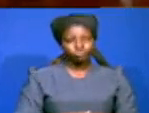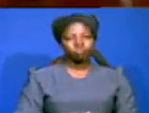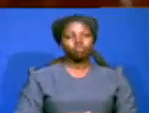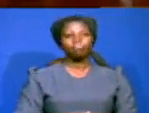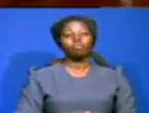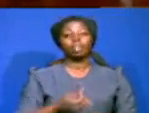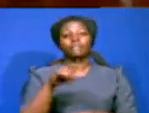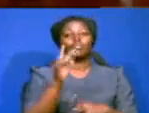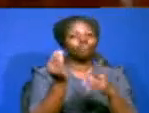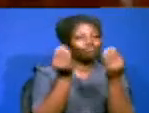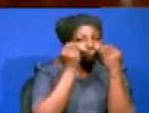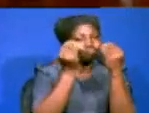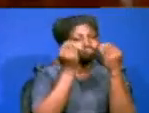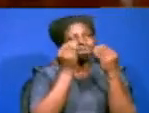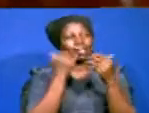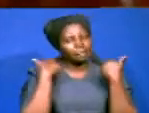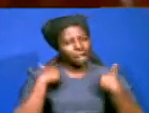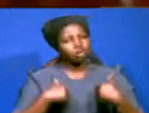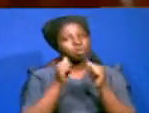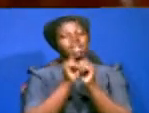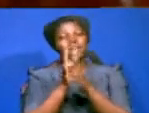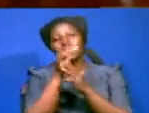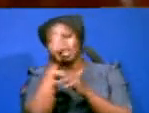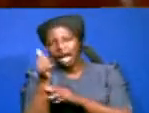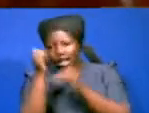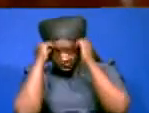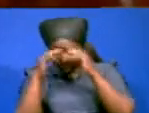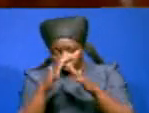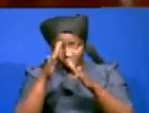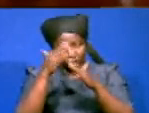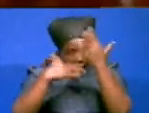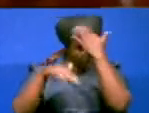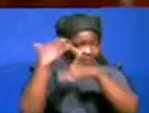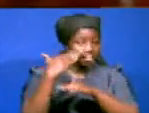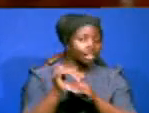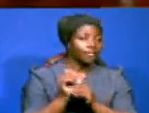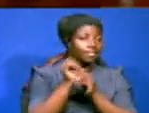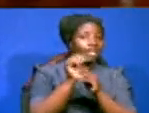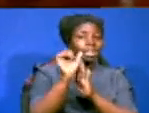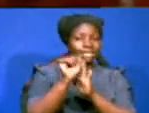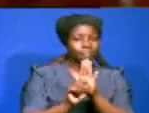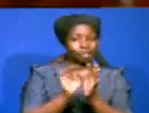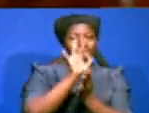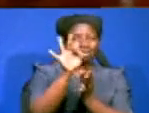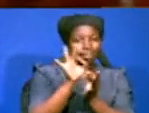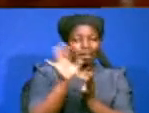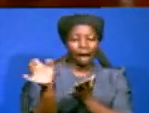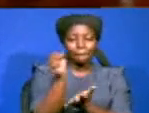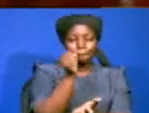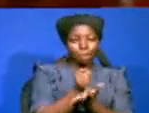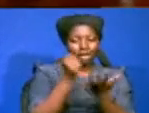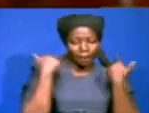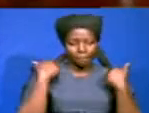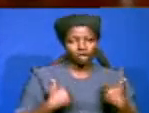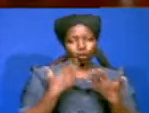inducted me together with other scholars in the university leadership, and in particular, he appointed me to serve as chair